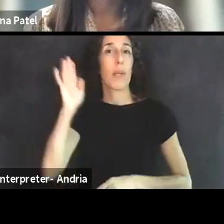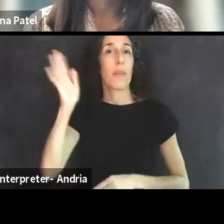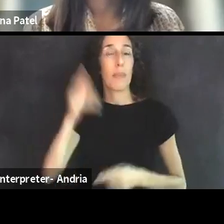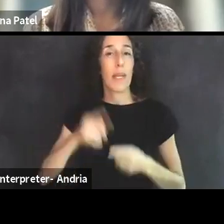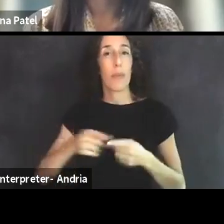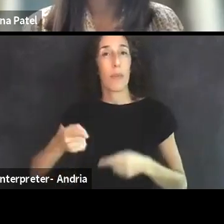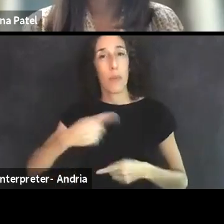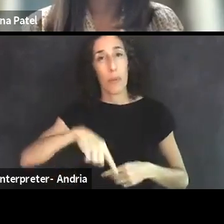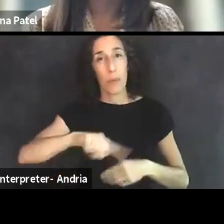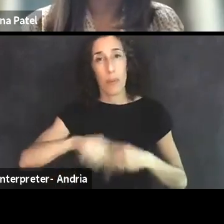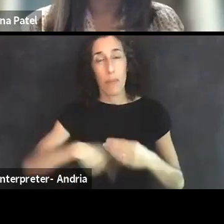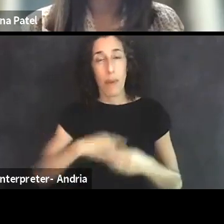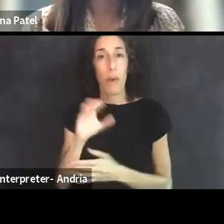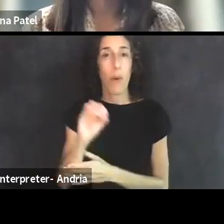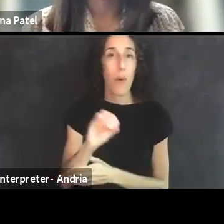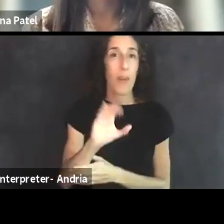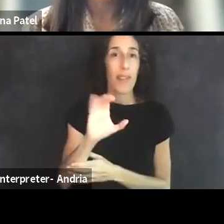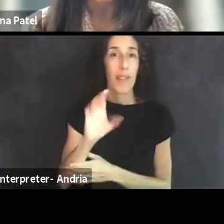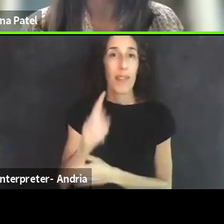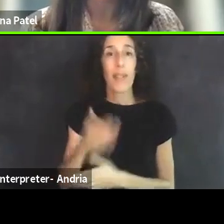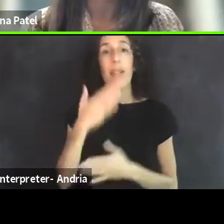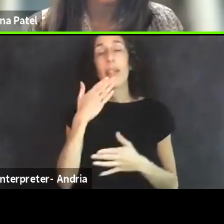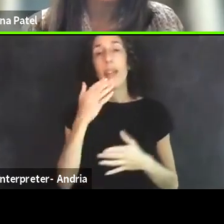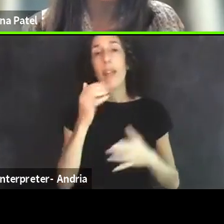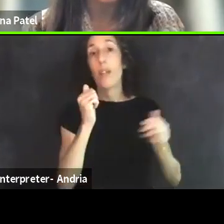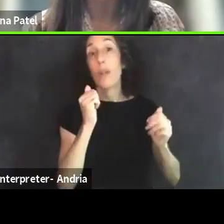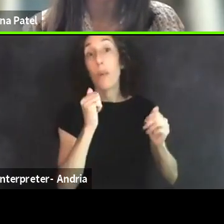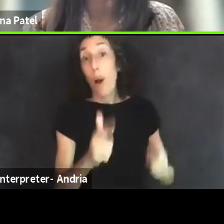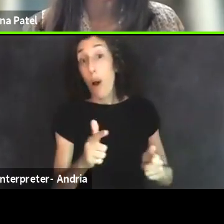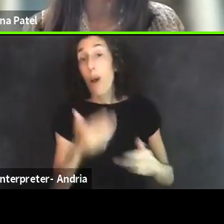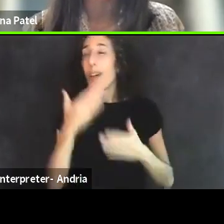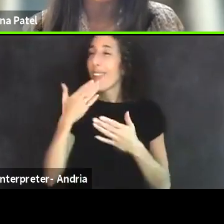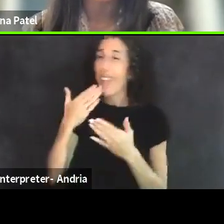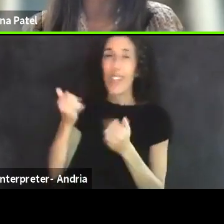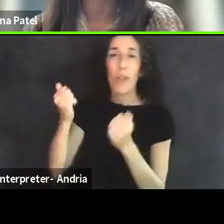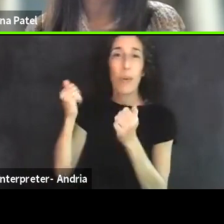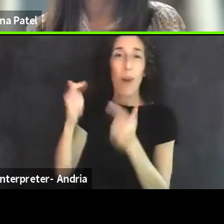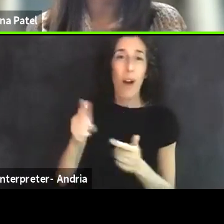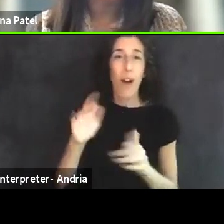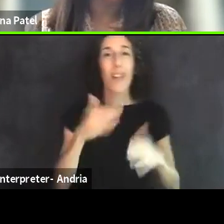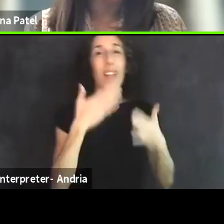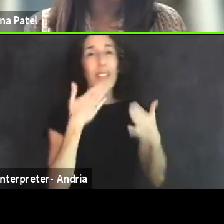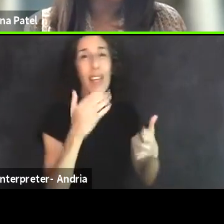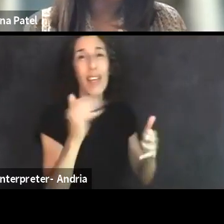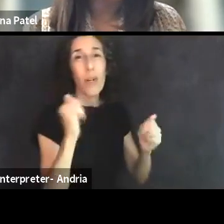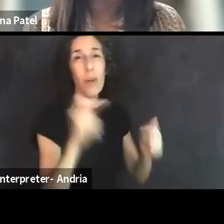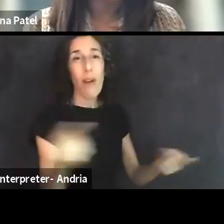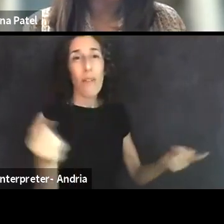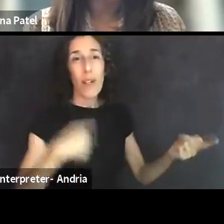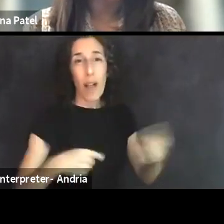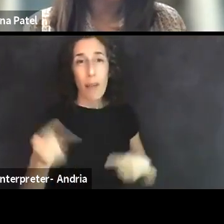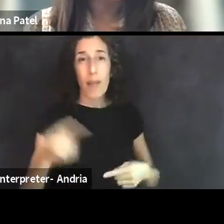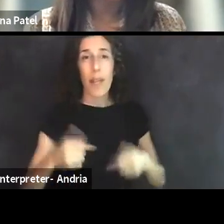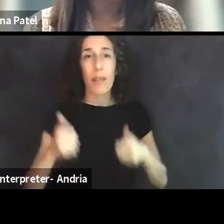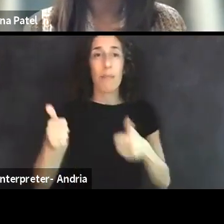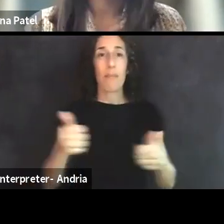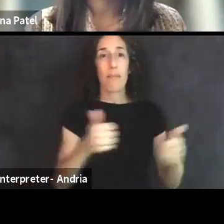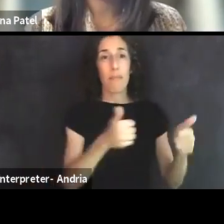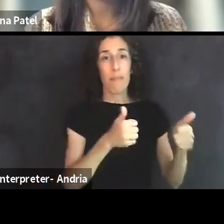NAMI. And to everybody who listened. Yes, thank you all for joining today. Exactly.